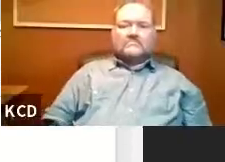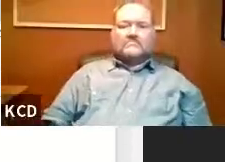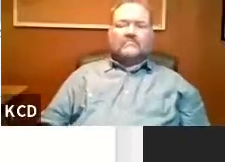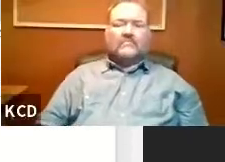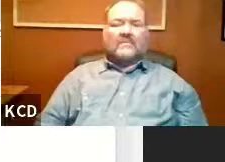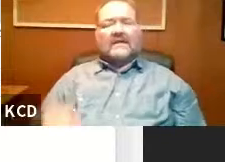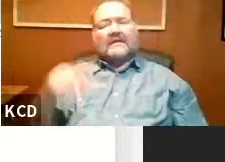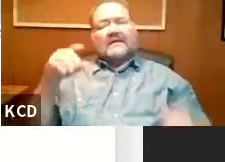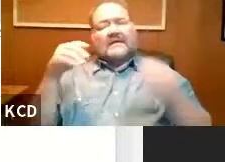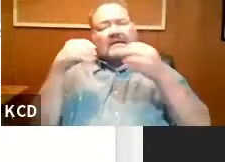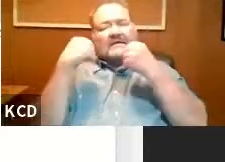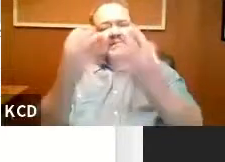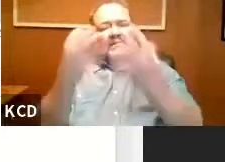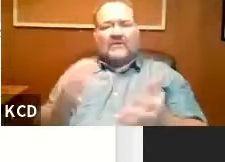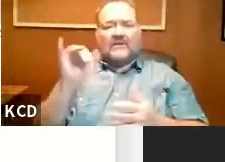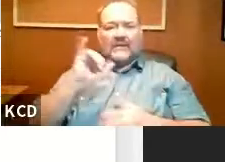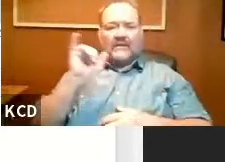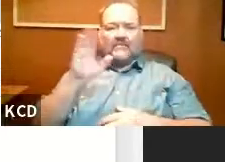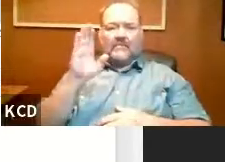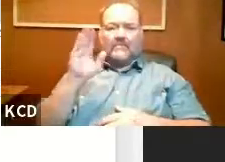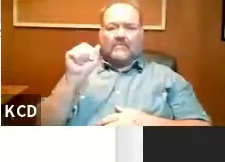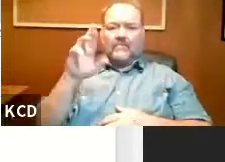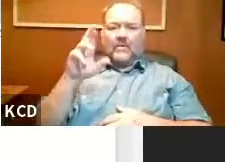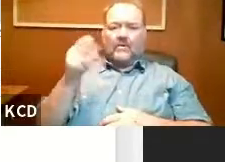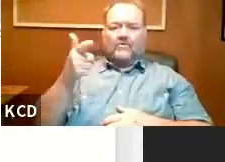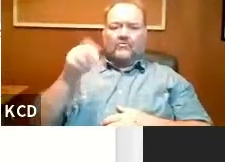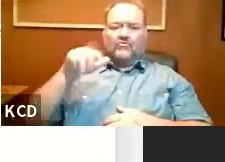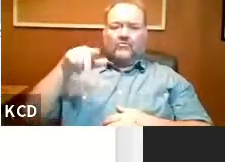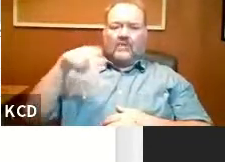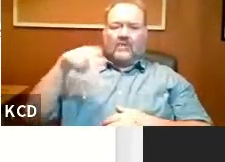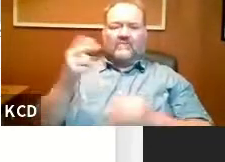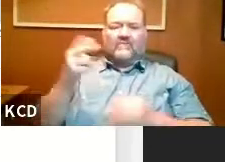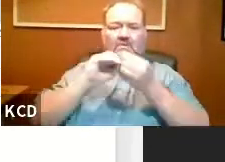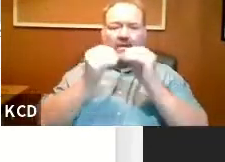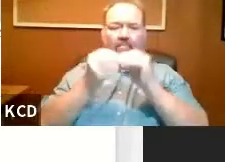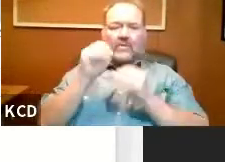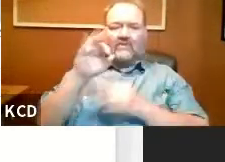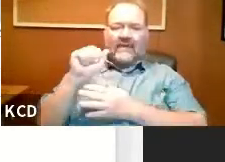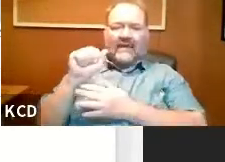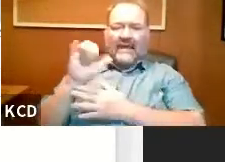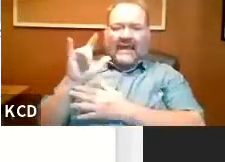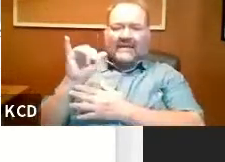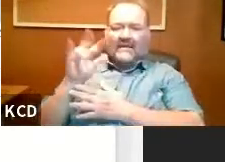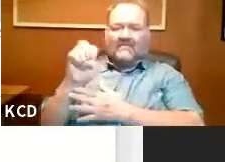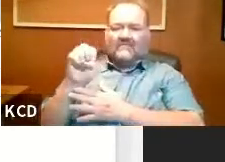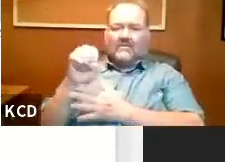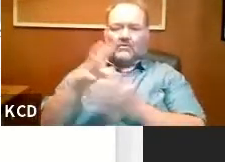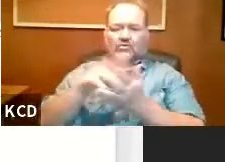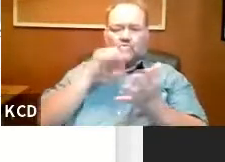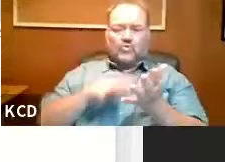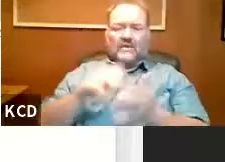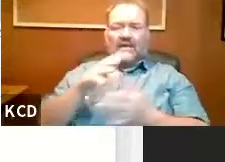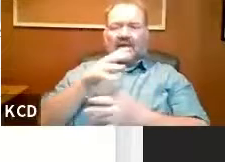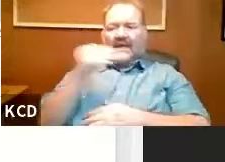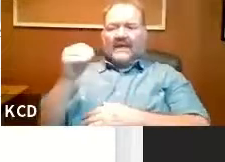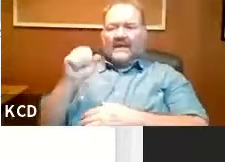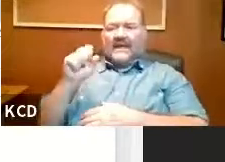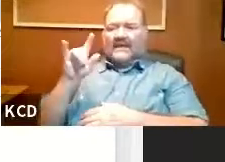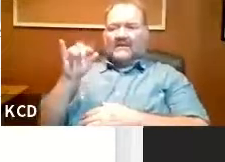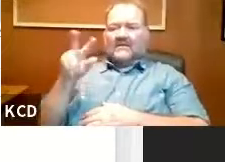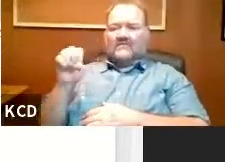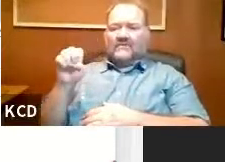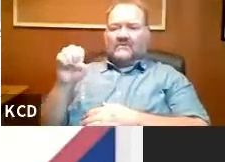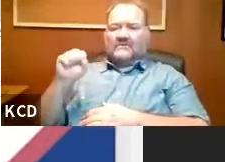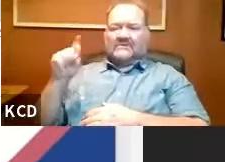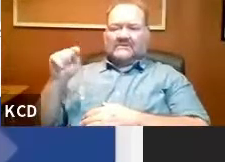This just gives you like a bar graph of the number of active students versus active staff. Next slide.